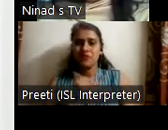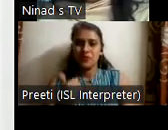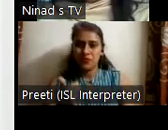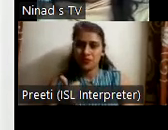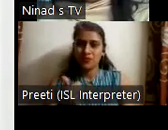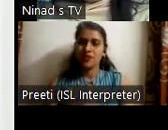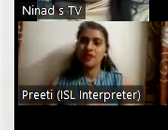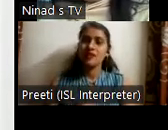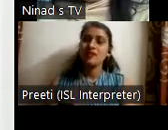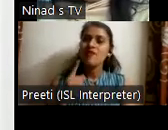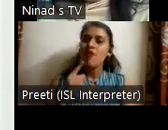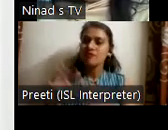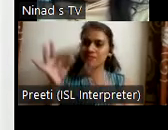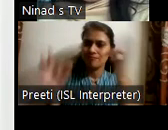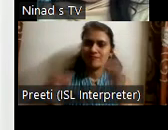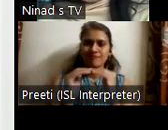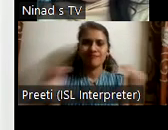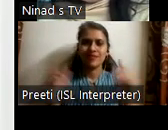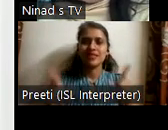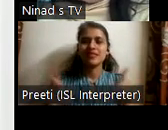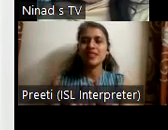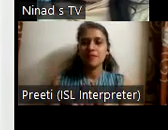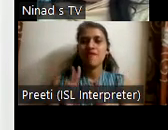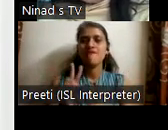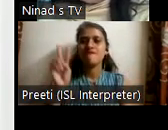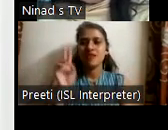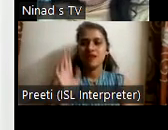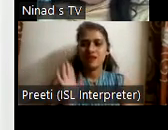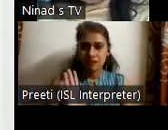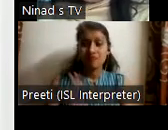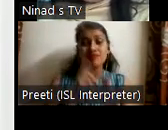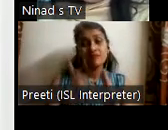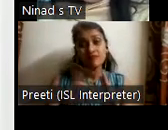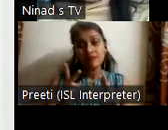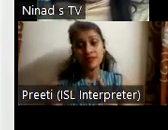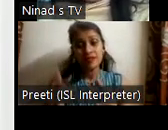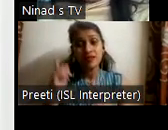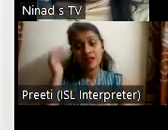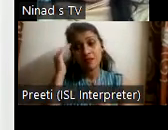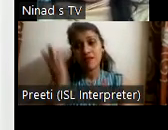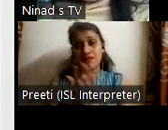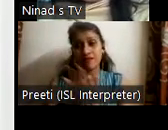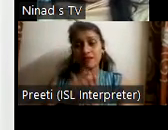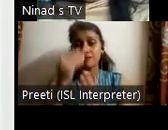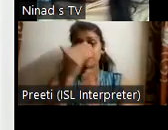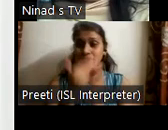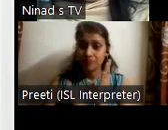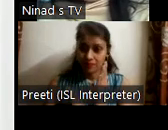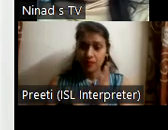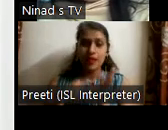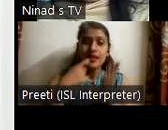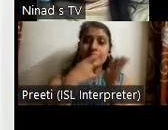with the value of justice. You are including them by respecting them